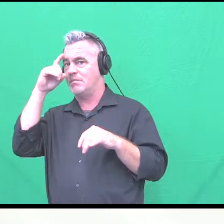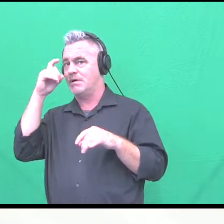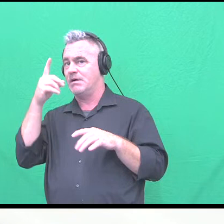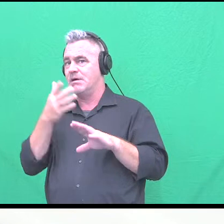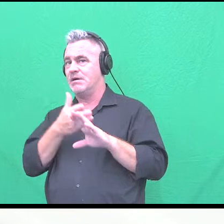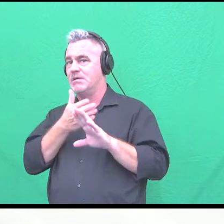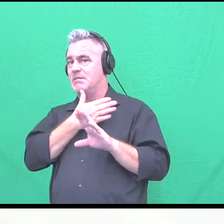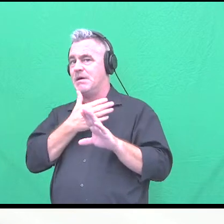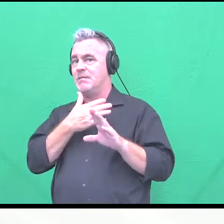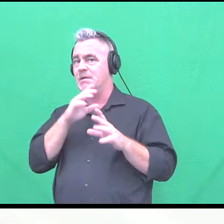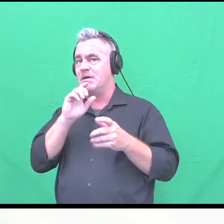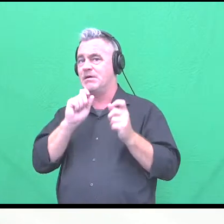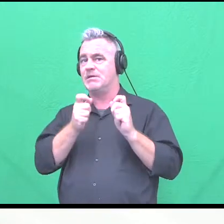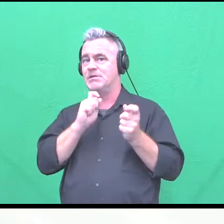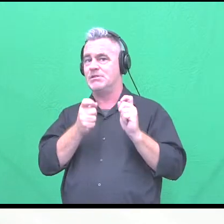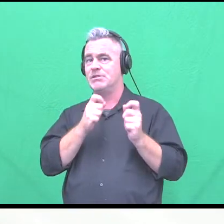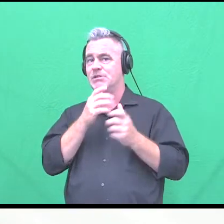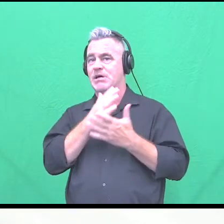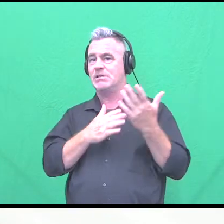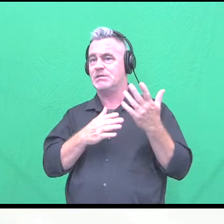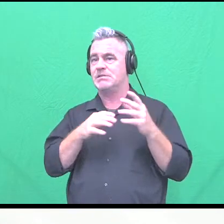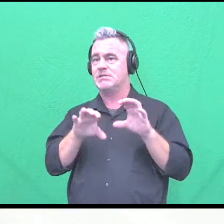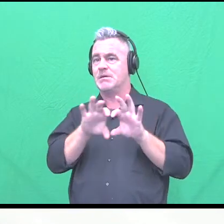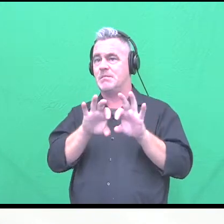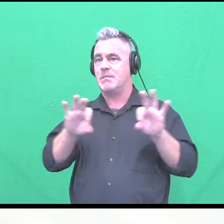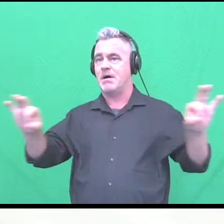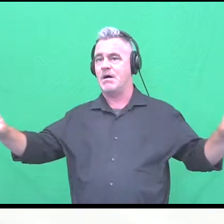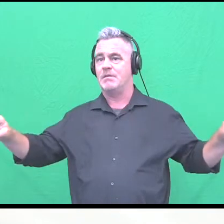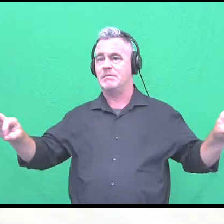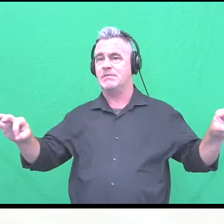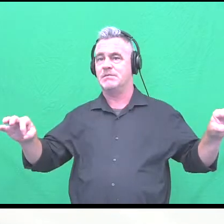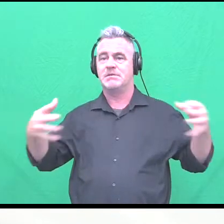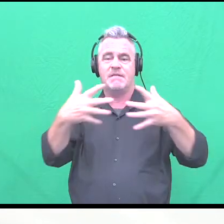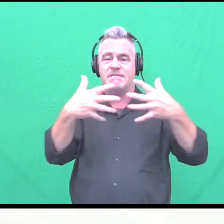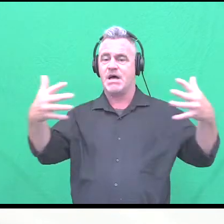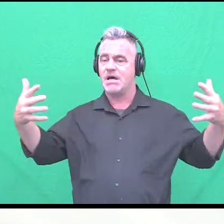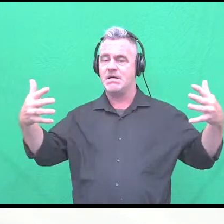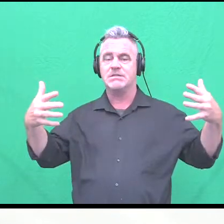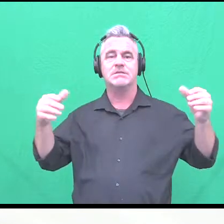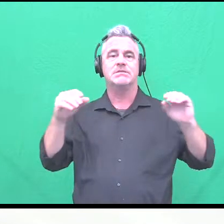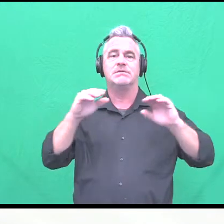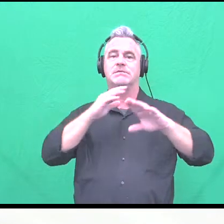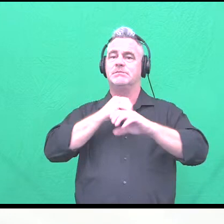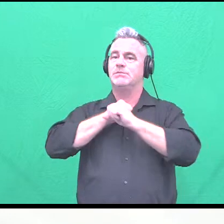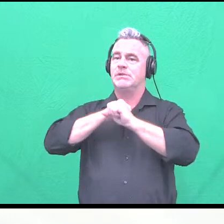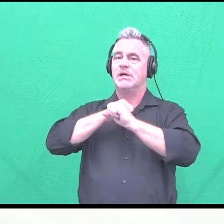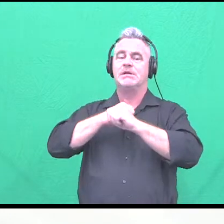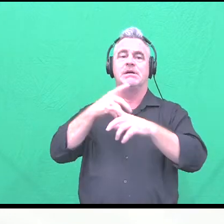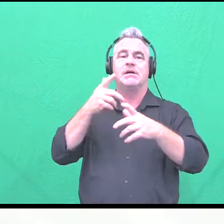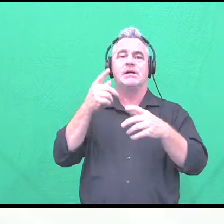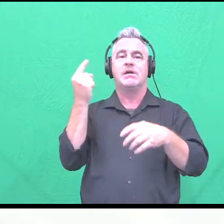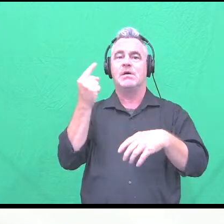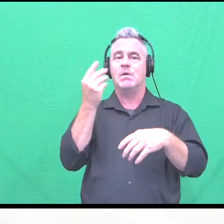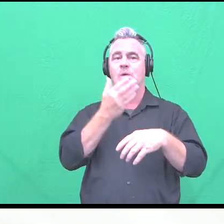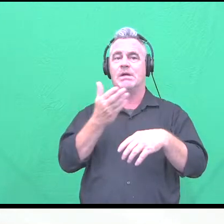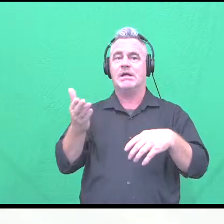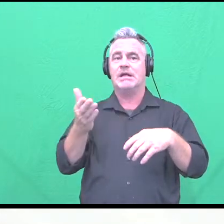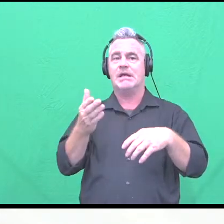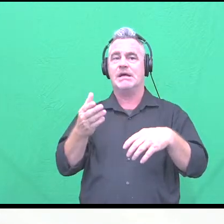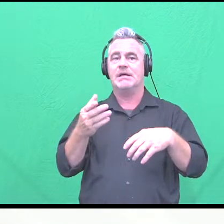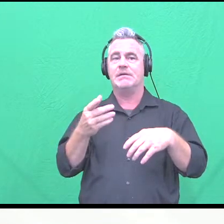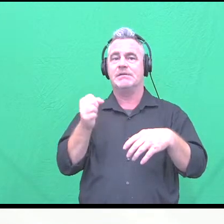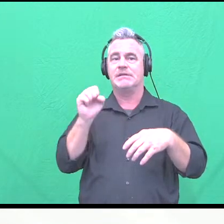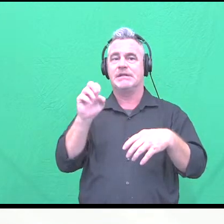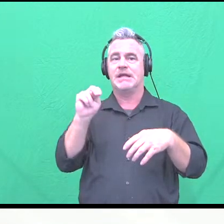possibly modifying some gas pipes. And it's all fenced off. So It's all fenced off. And they have access to Yeah, it. the only entity that really